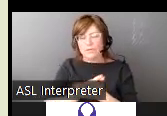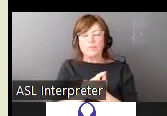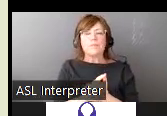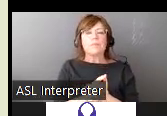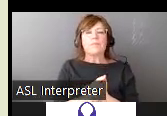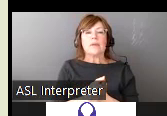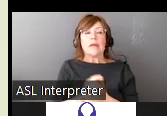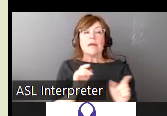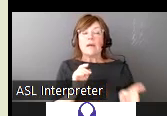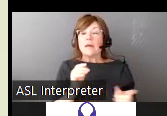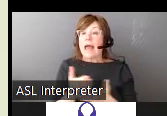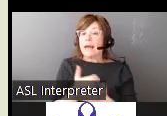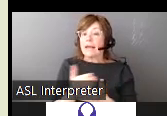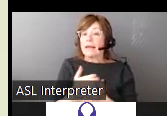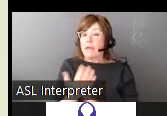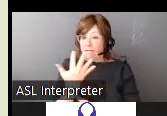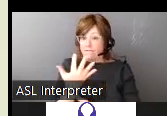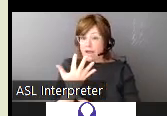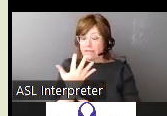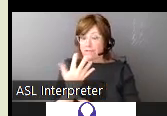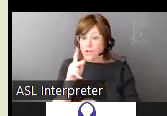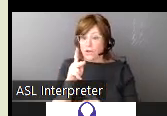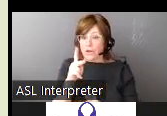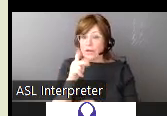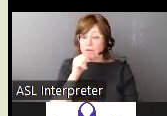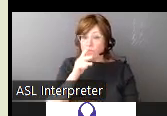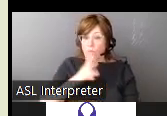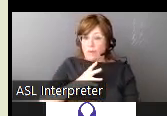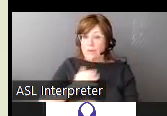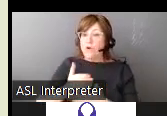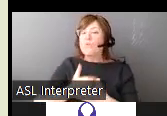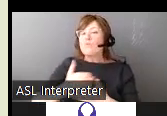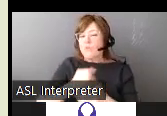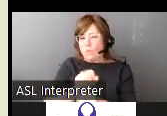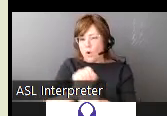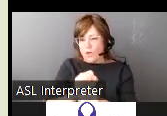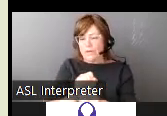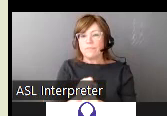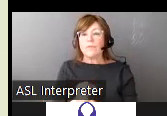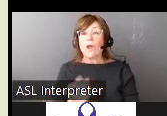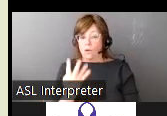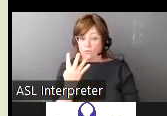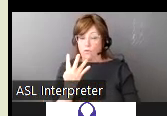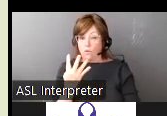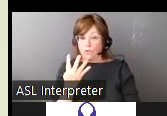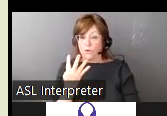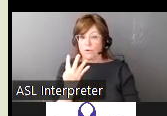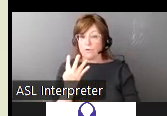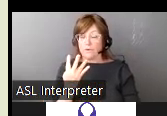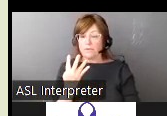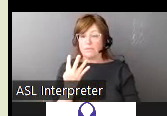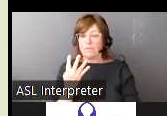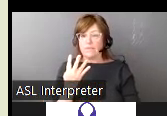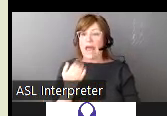income, 5 older women reported earning wages or salaries. 4 had personal or